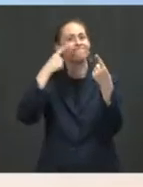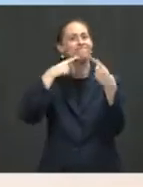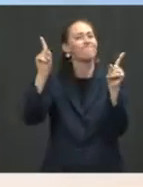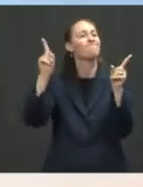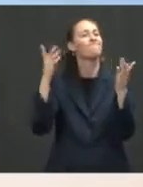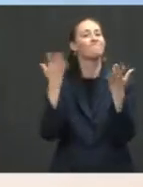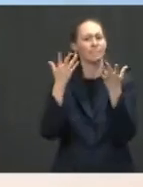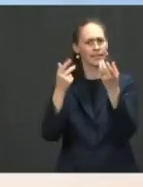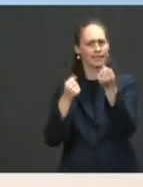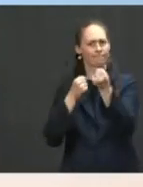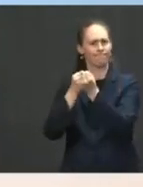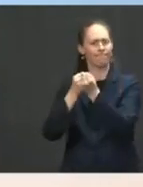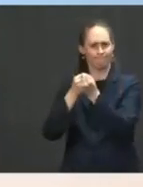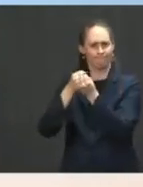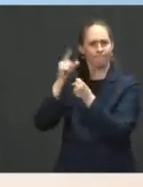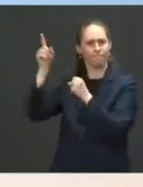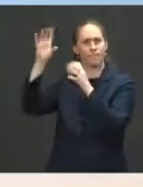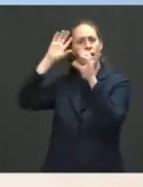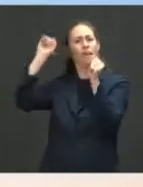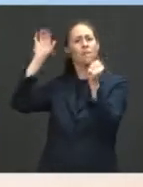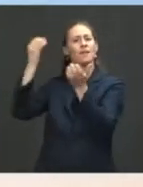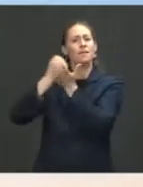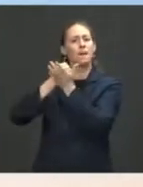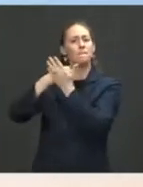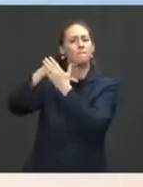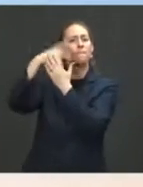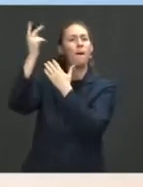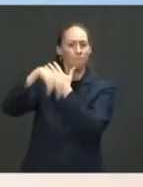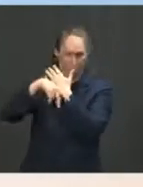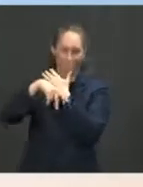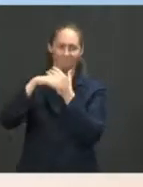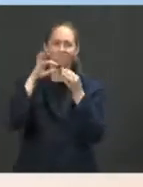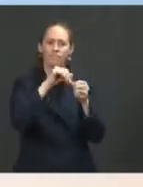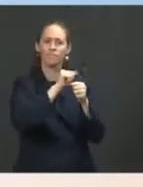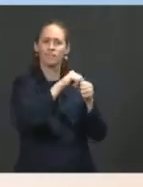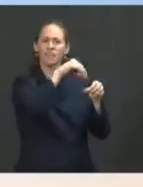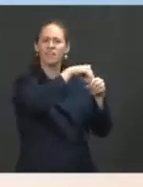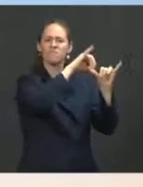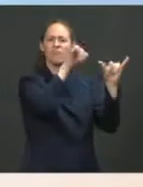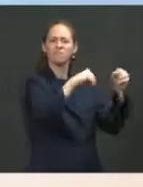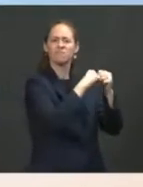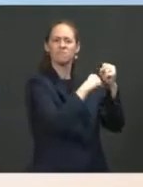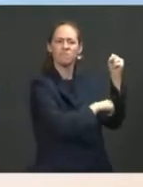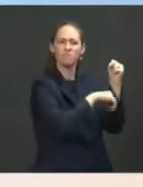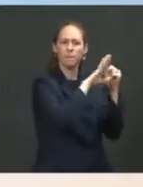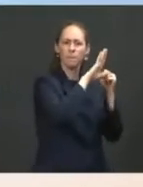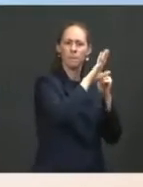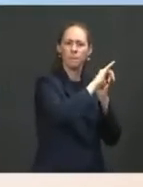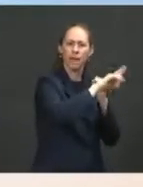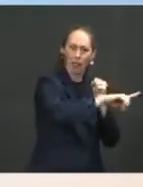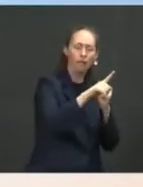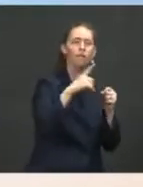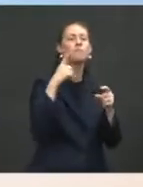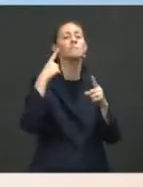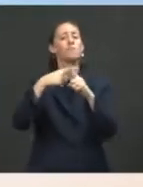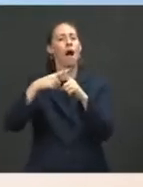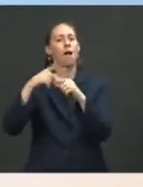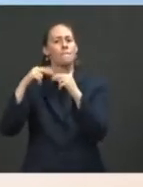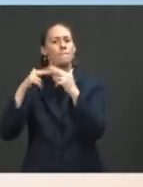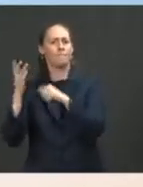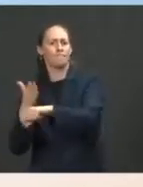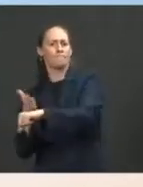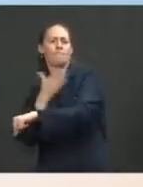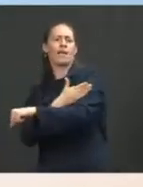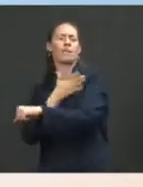agenda, the bipartisan infrastructure deal and the Build Back Better plan. Their letter reinforces the case we've been making to the American people that